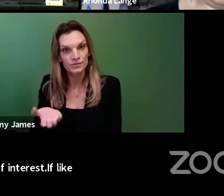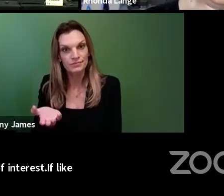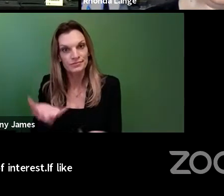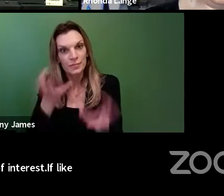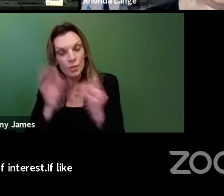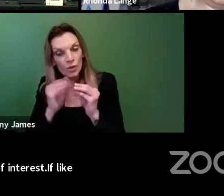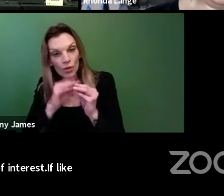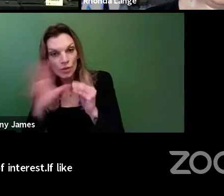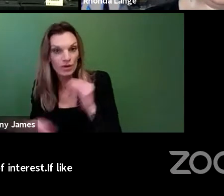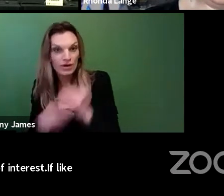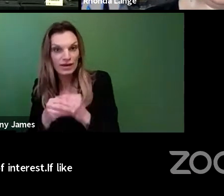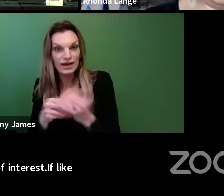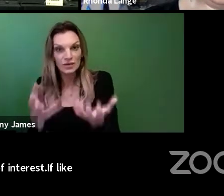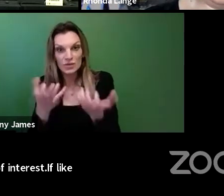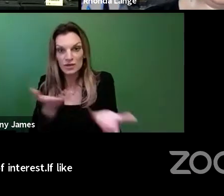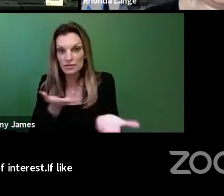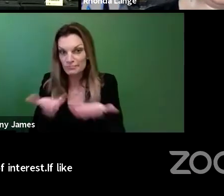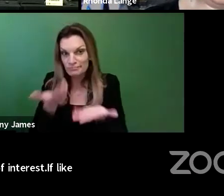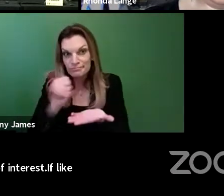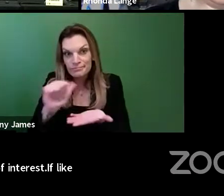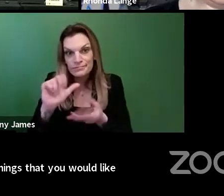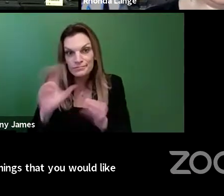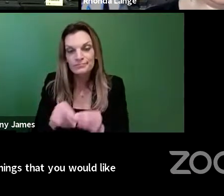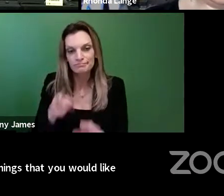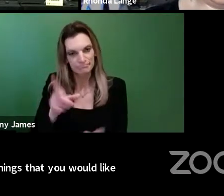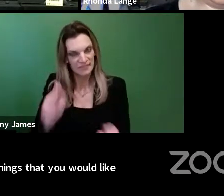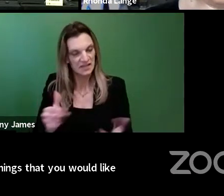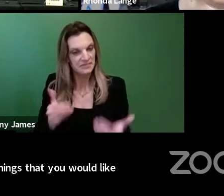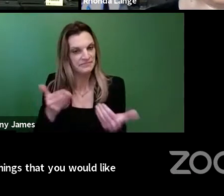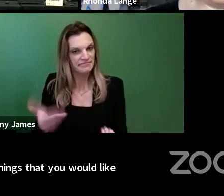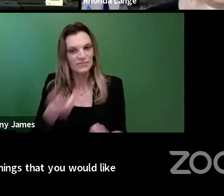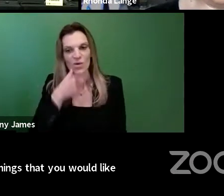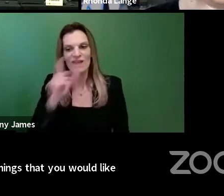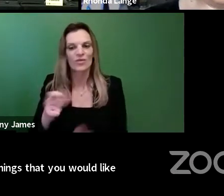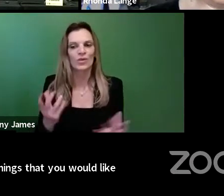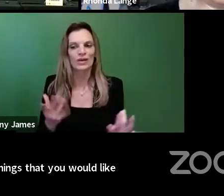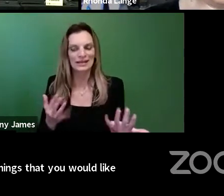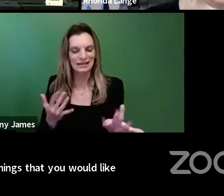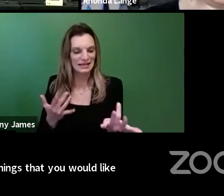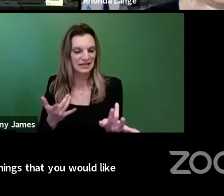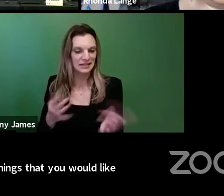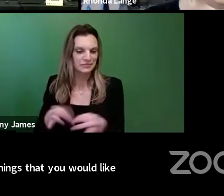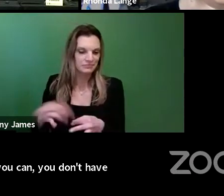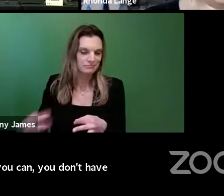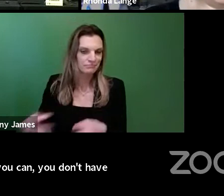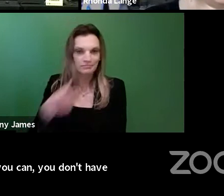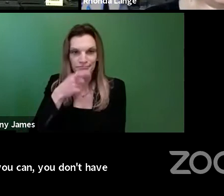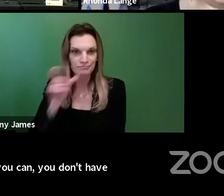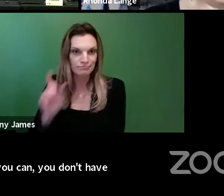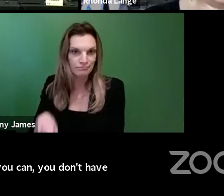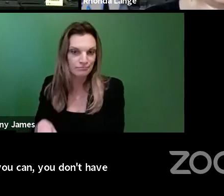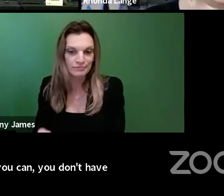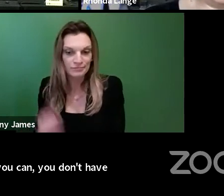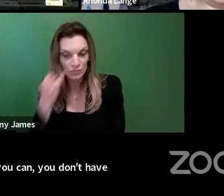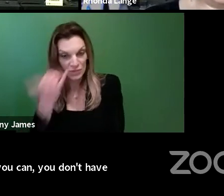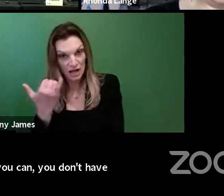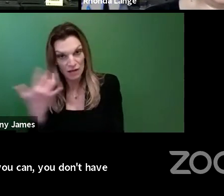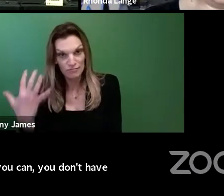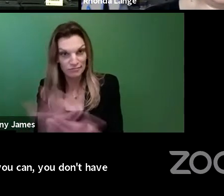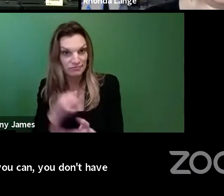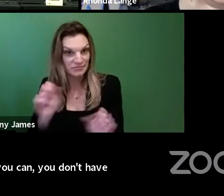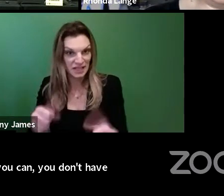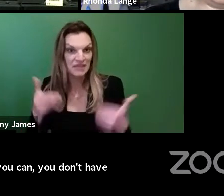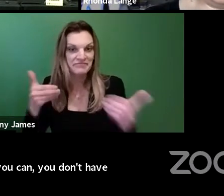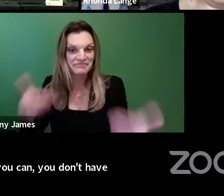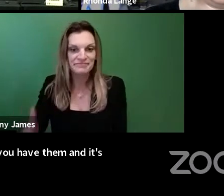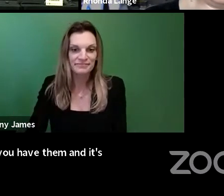you would like to give us or you're referring to, you can. You don't have to wait to submit them online. If you have them and it's something you're willing to part with, you